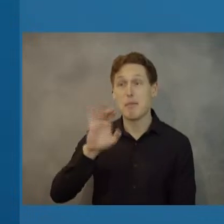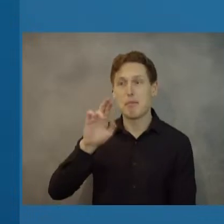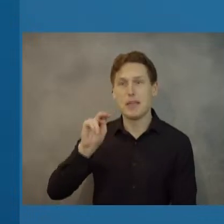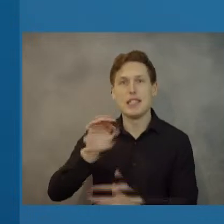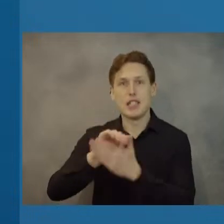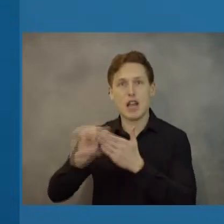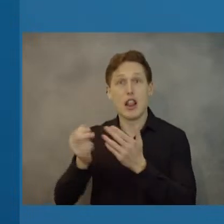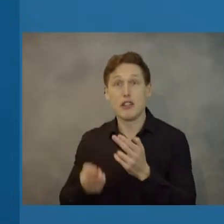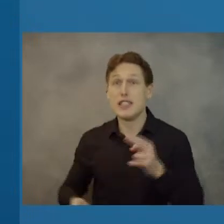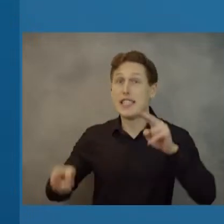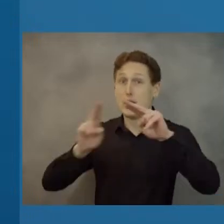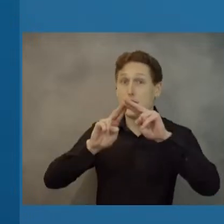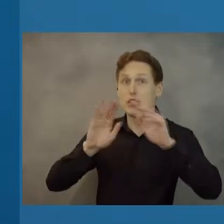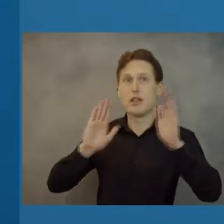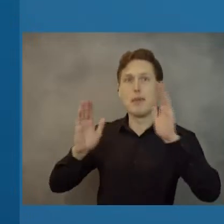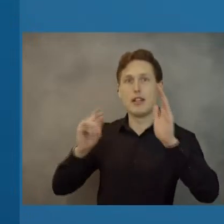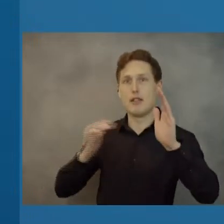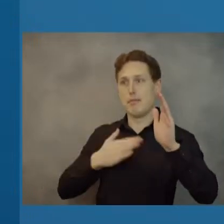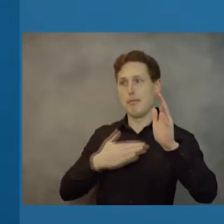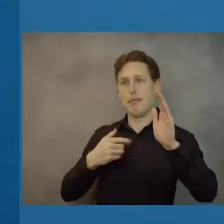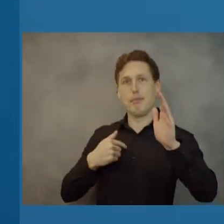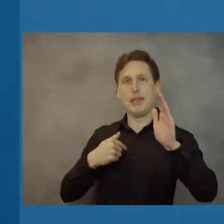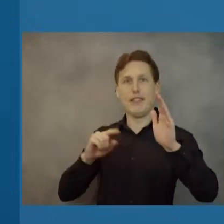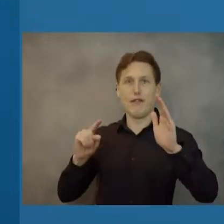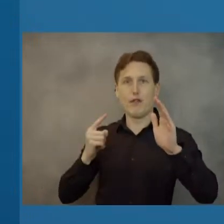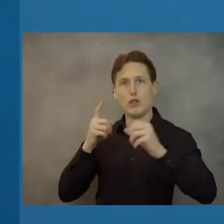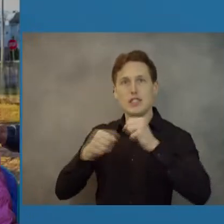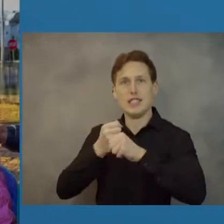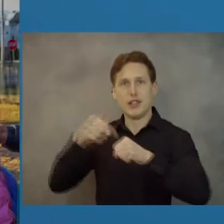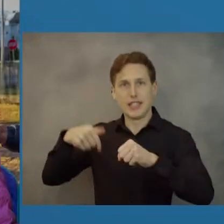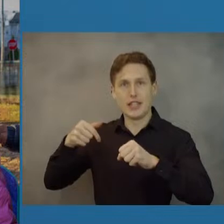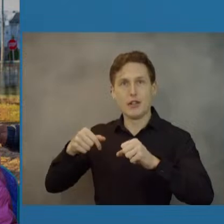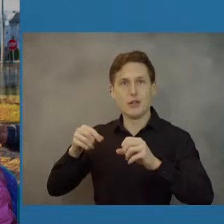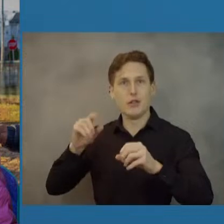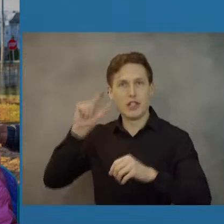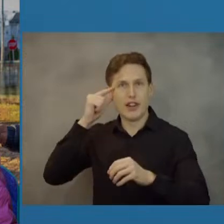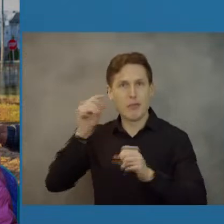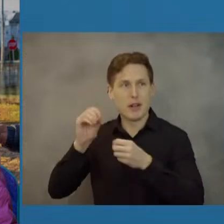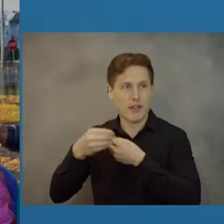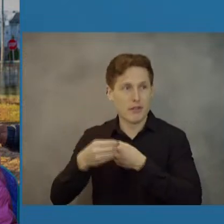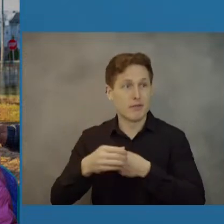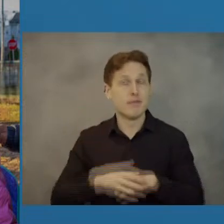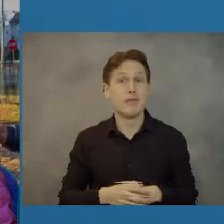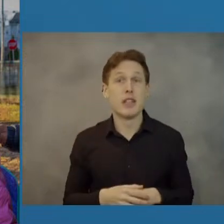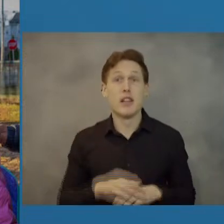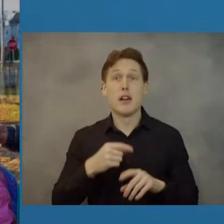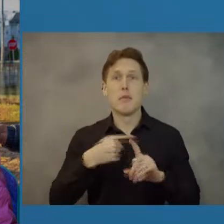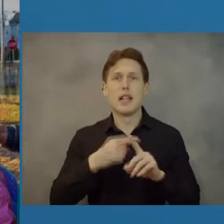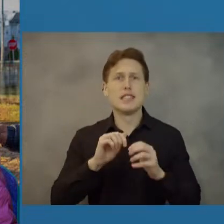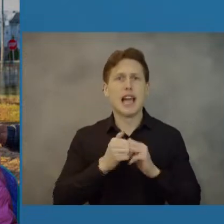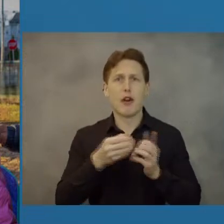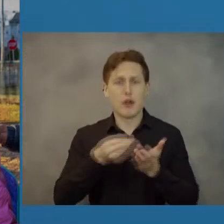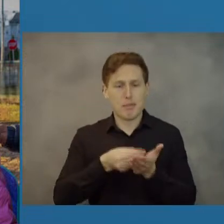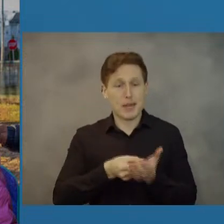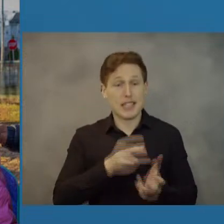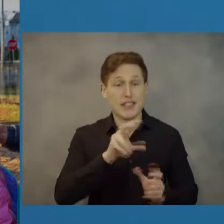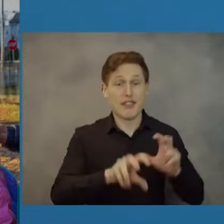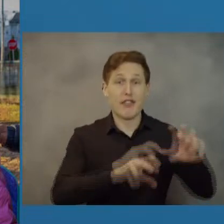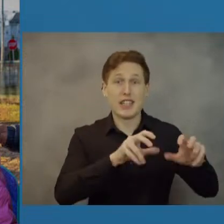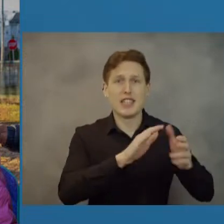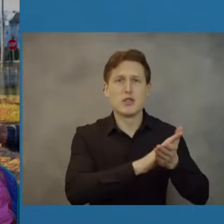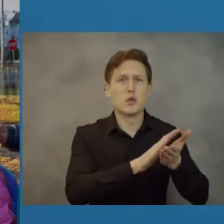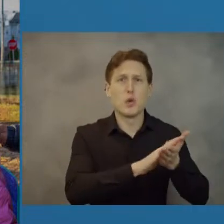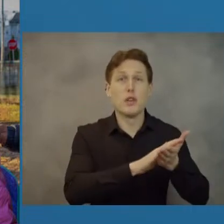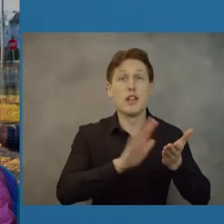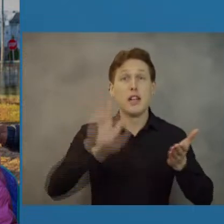we're continuing to modernize how we fund our schools, getting rid of antiquated poverty metrics, replacing that with